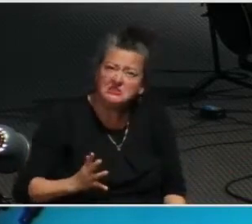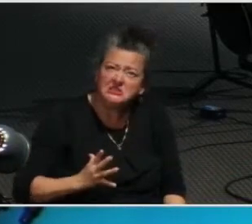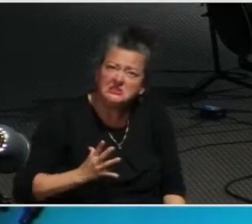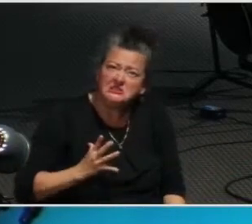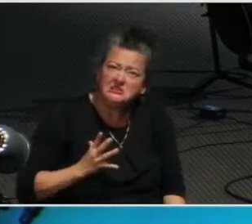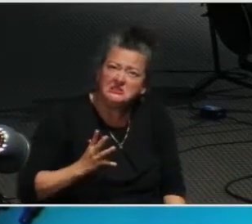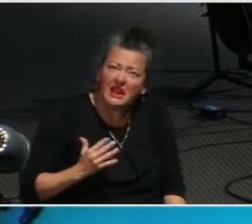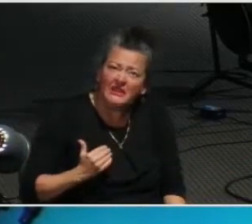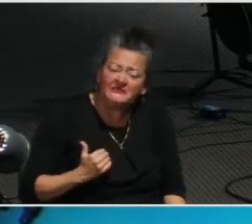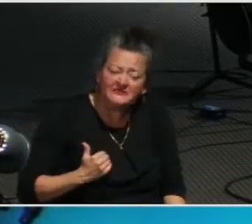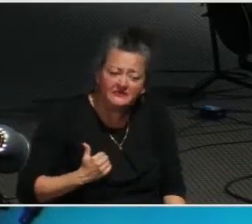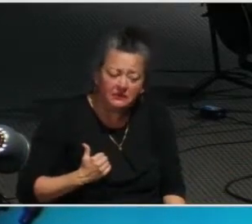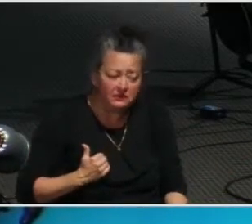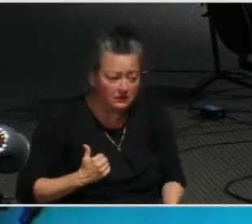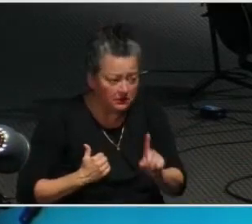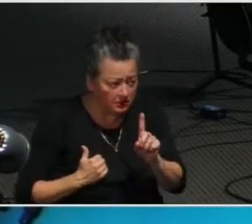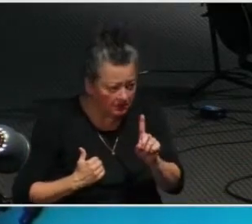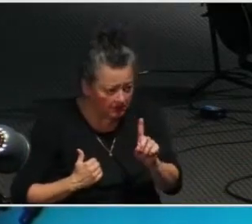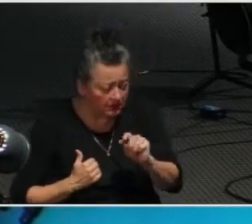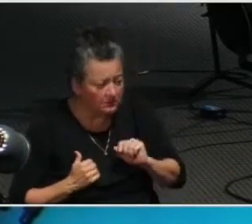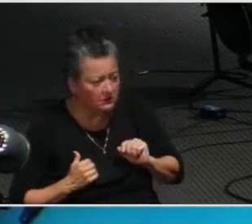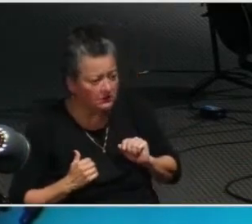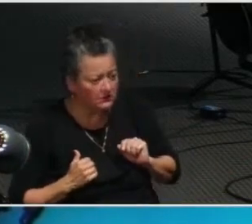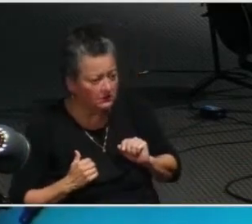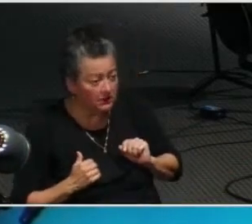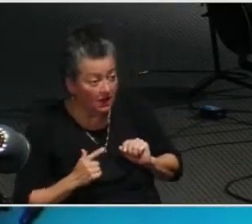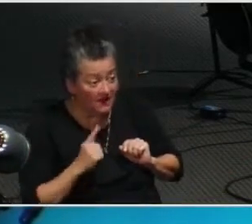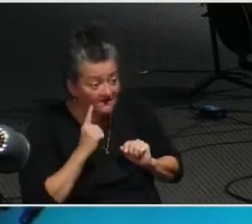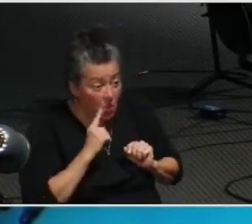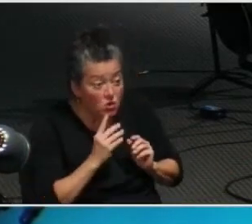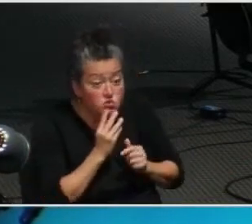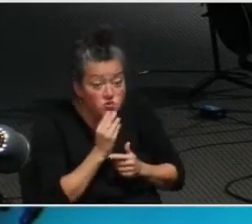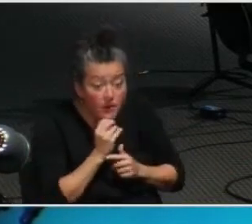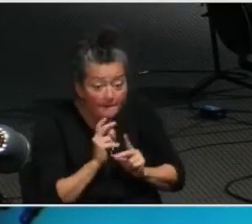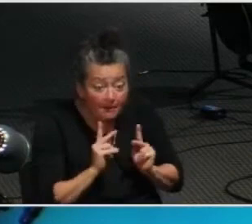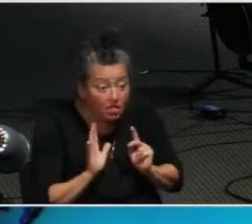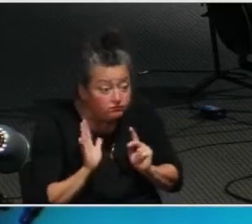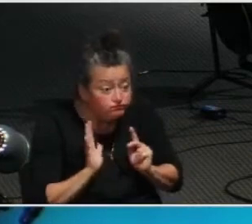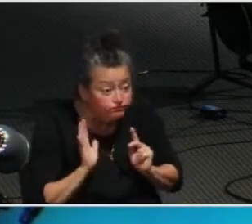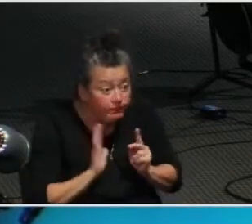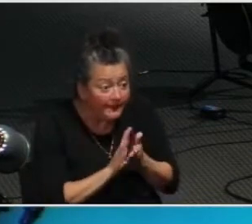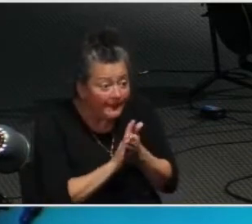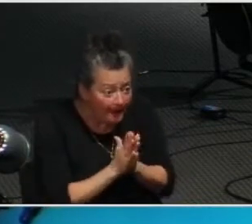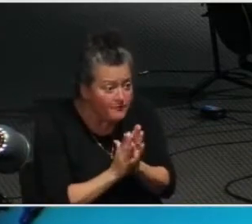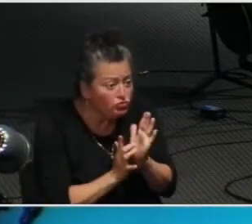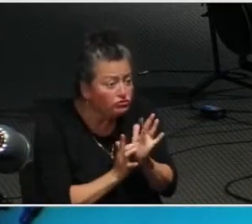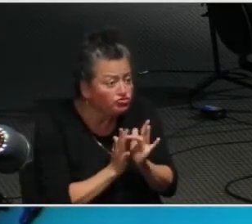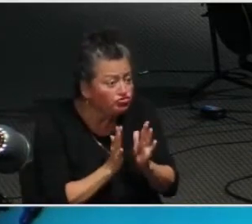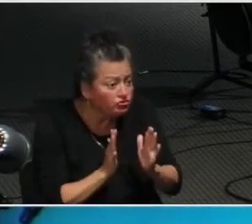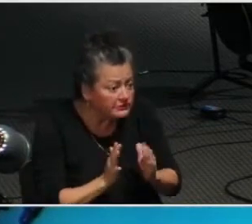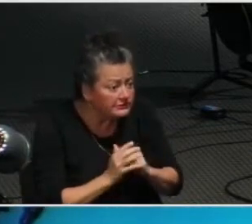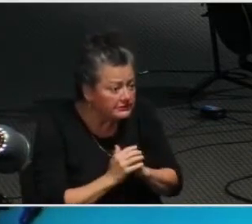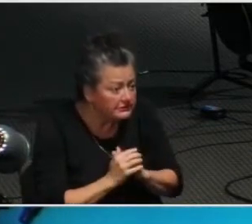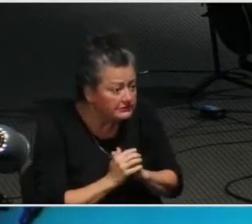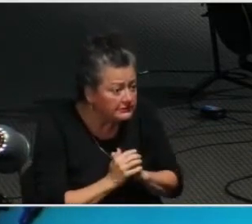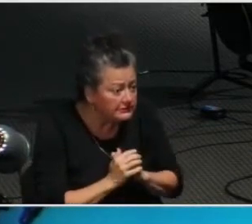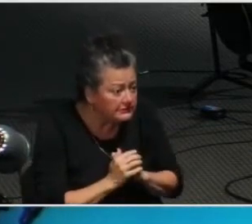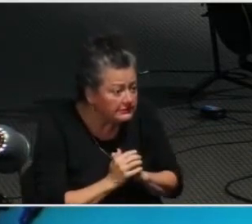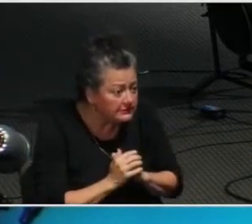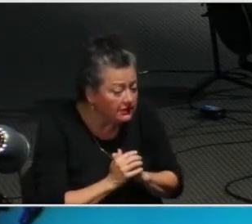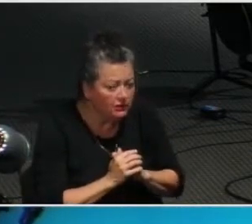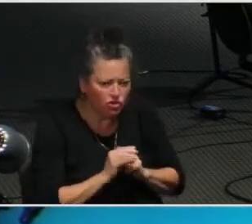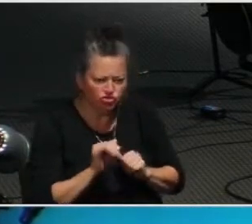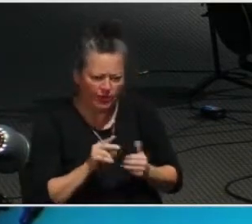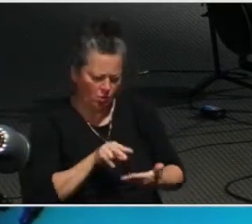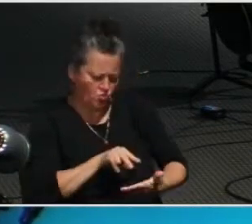of Christians, and this letter is read, and this passage is read. And they hear that